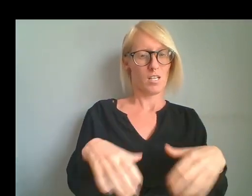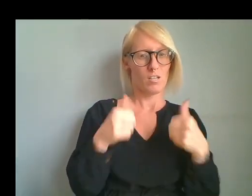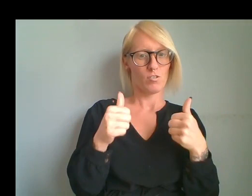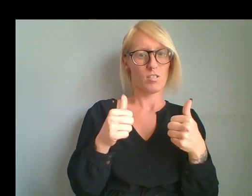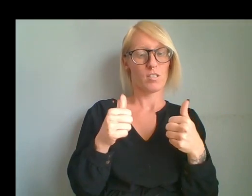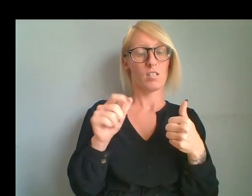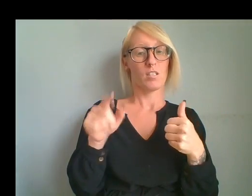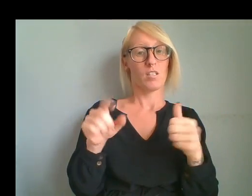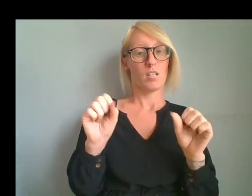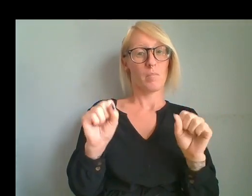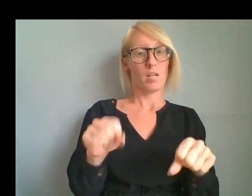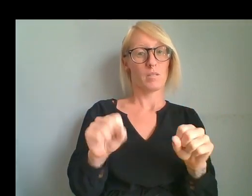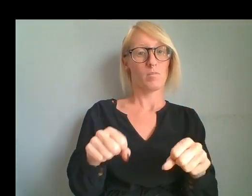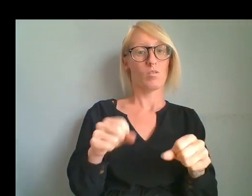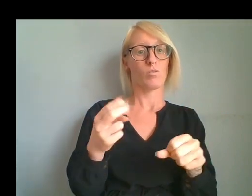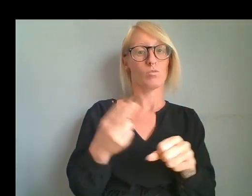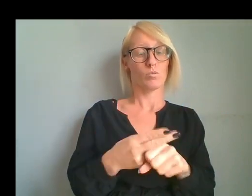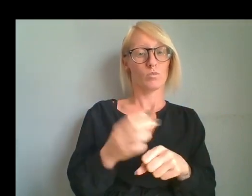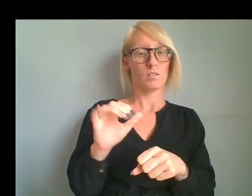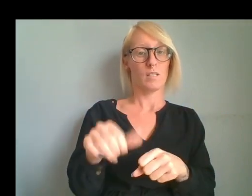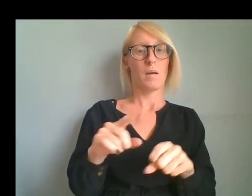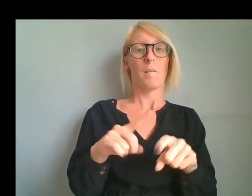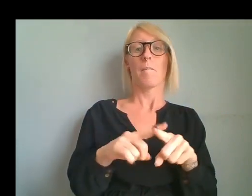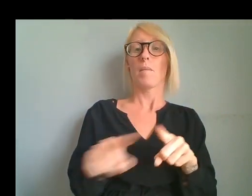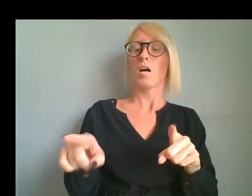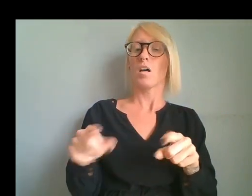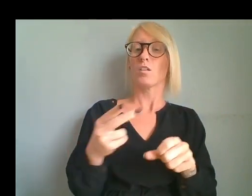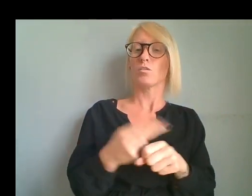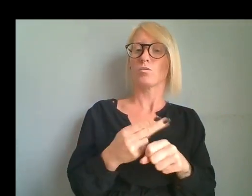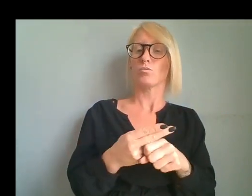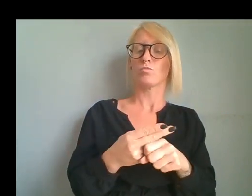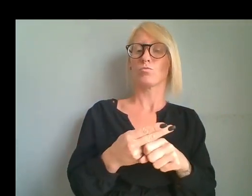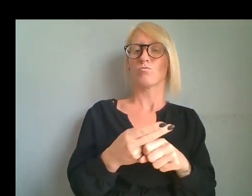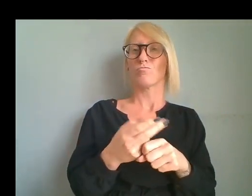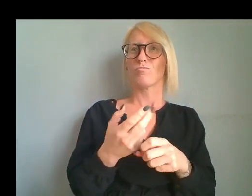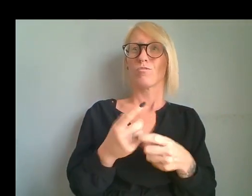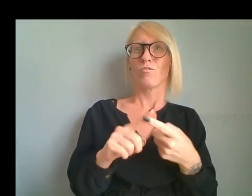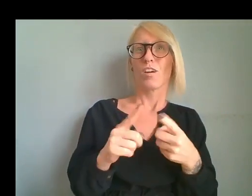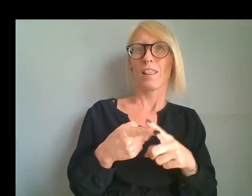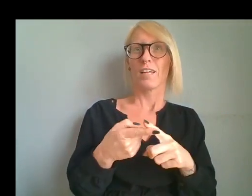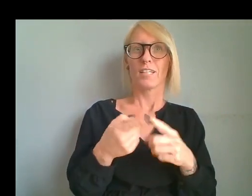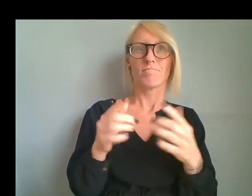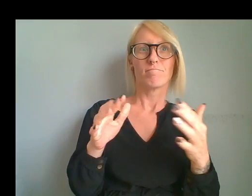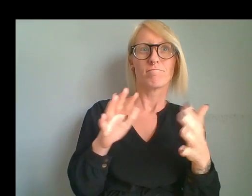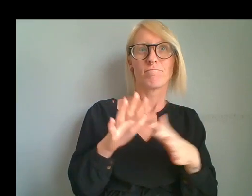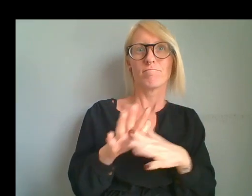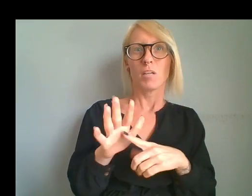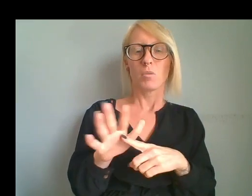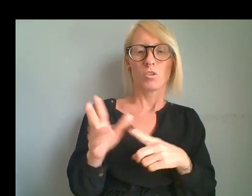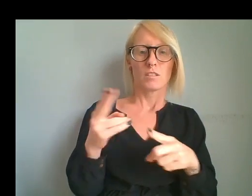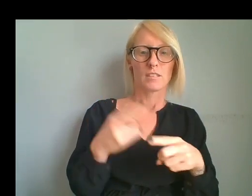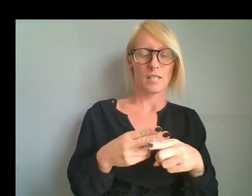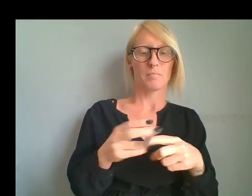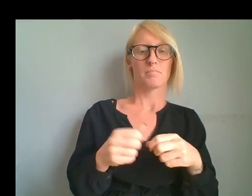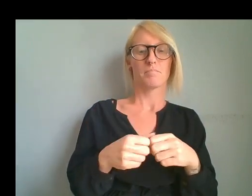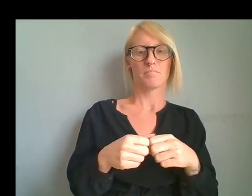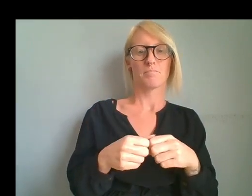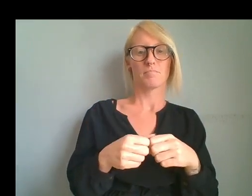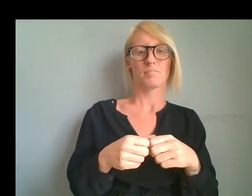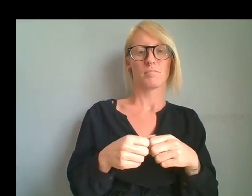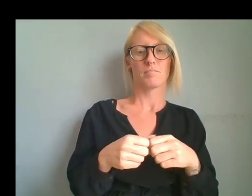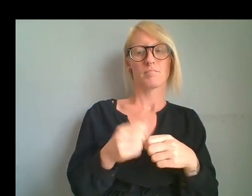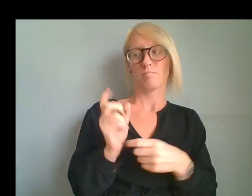have more of a user-friendly name. You know, so again, the ccfblog.org will